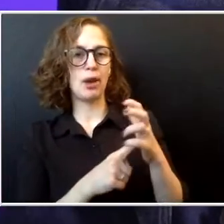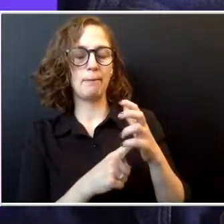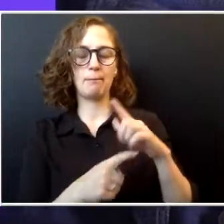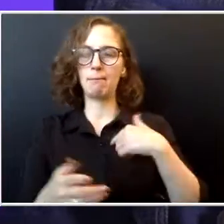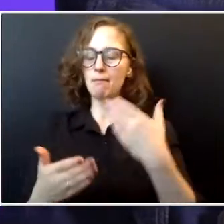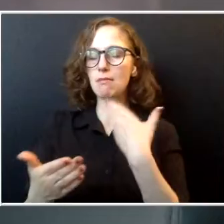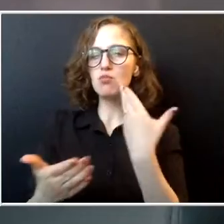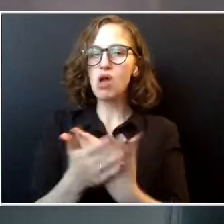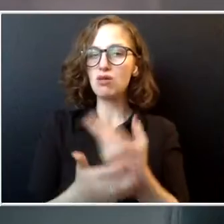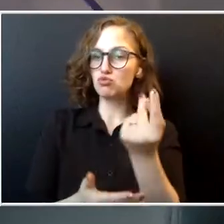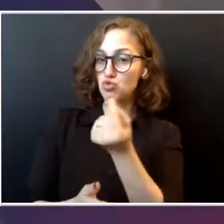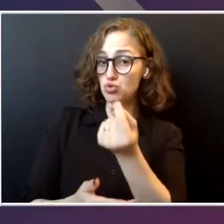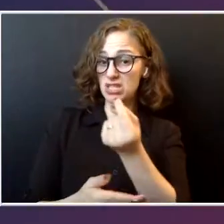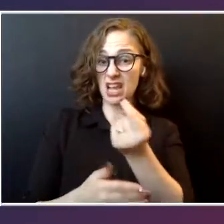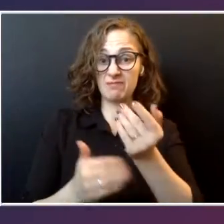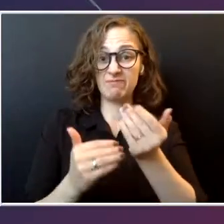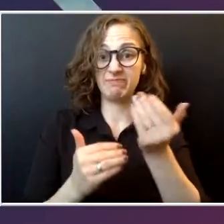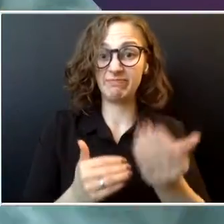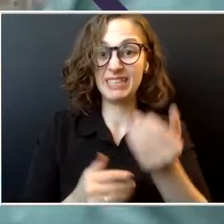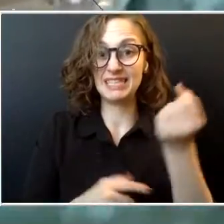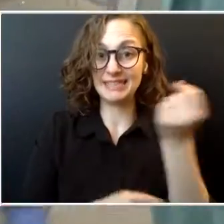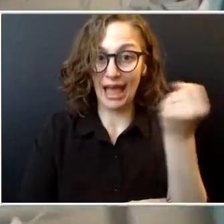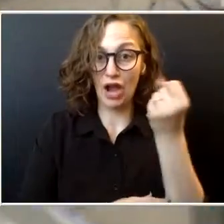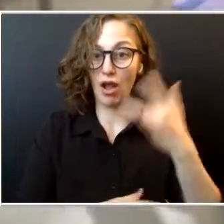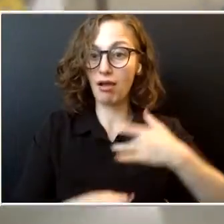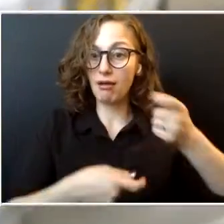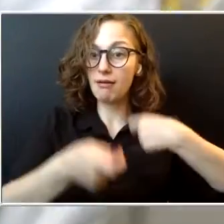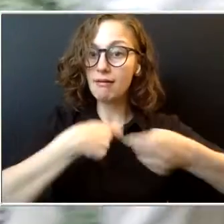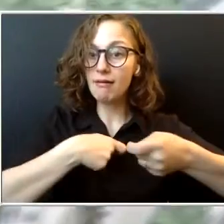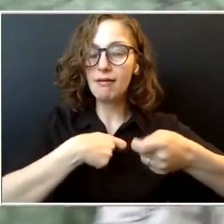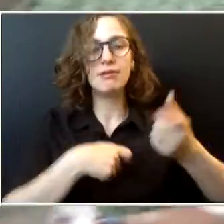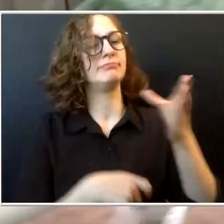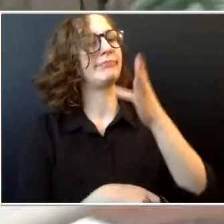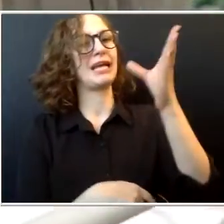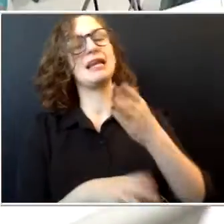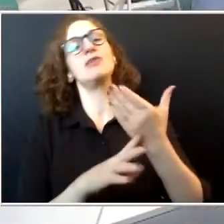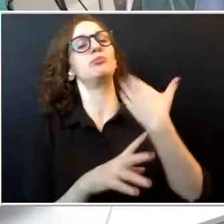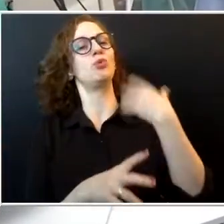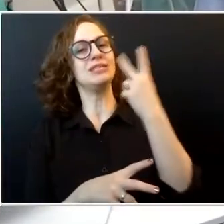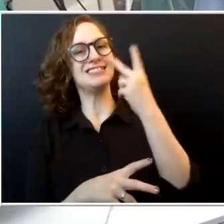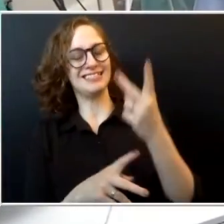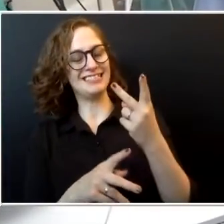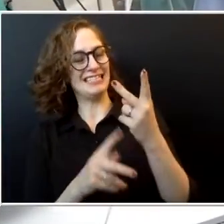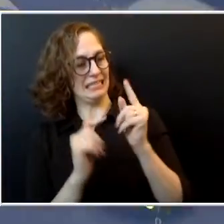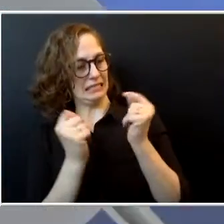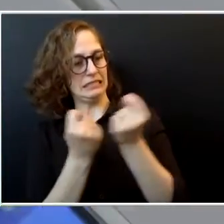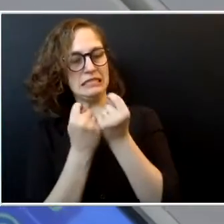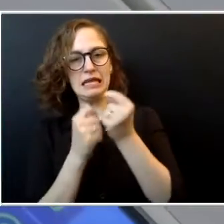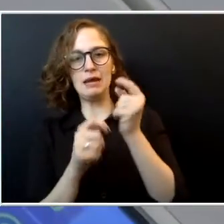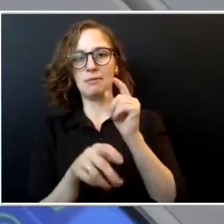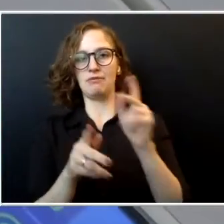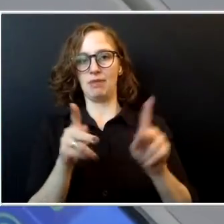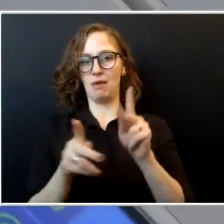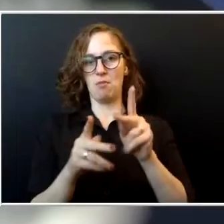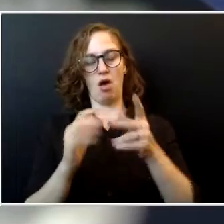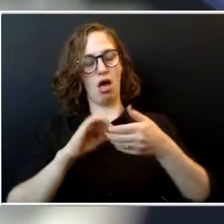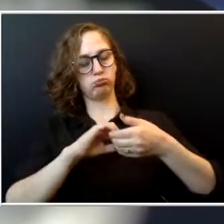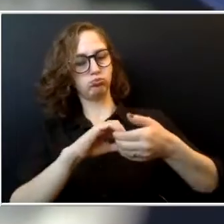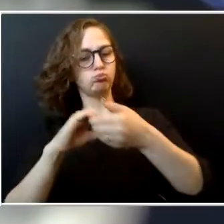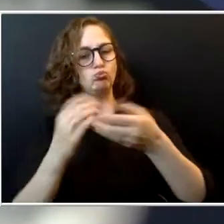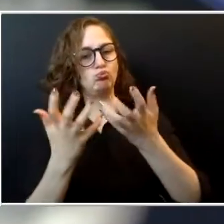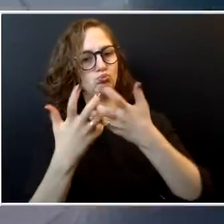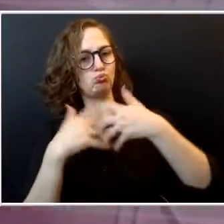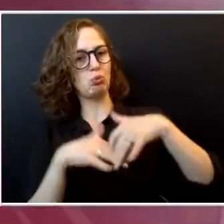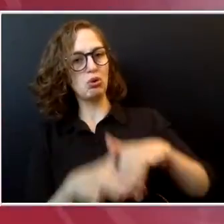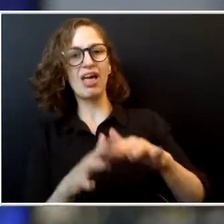I had a heart in me. I have never seen a group of people work together so good as this team of heart specialists. I mean, it's